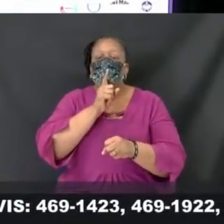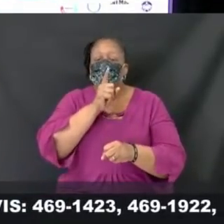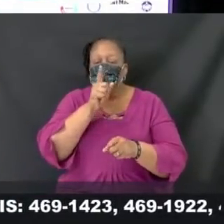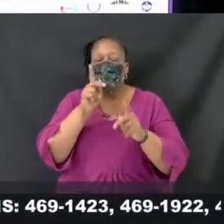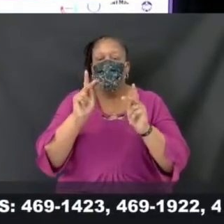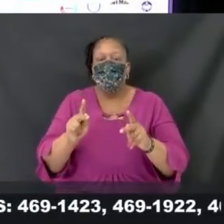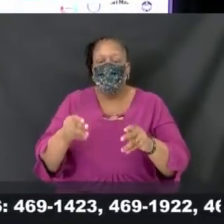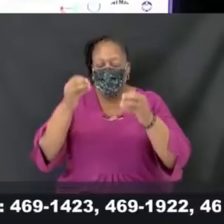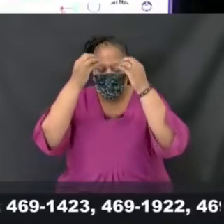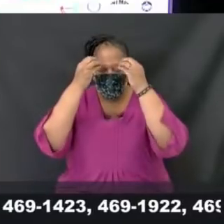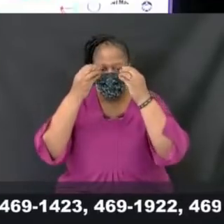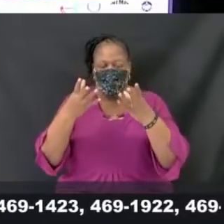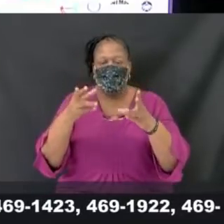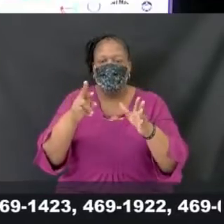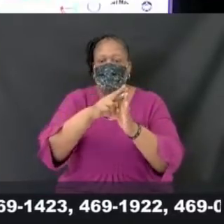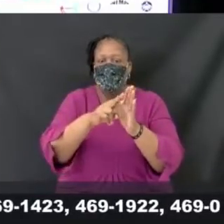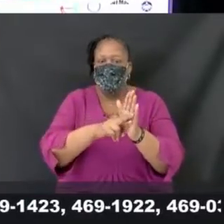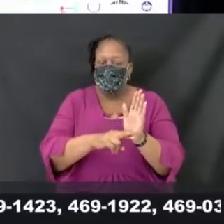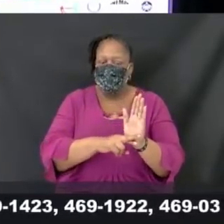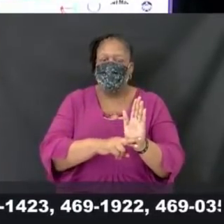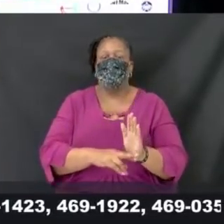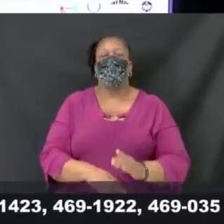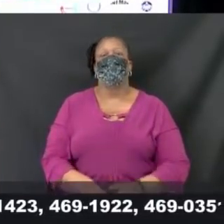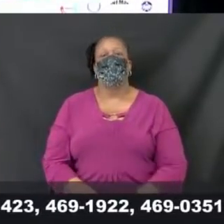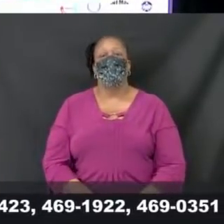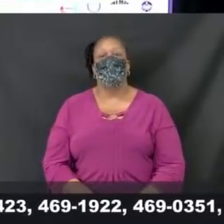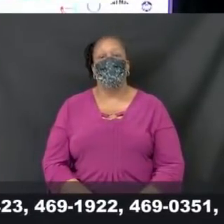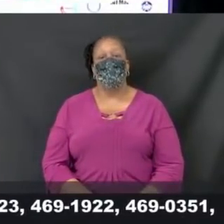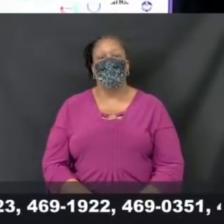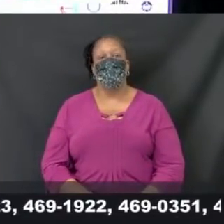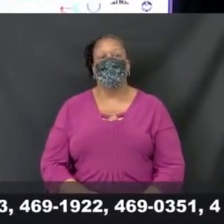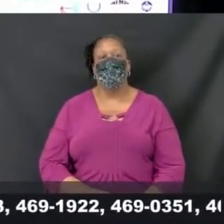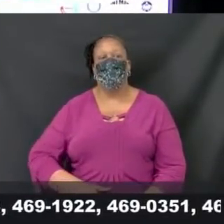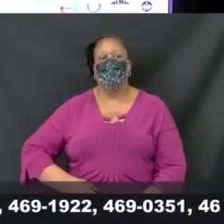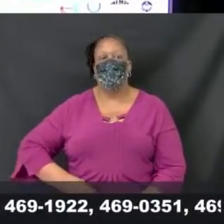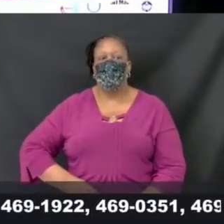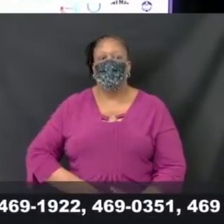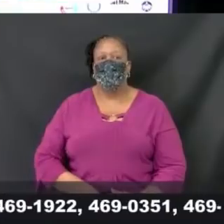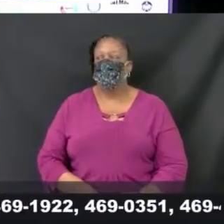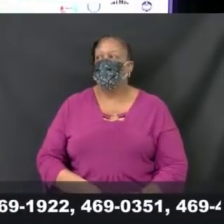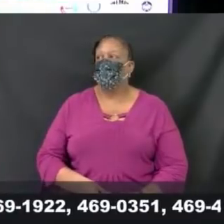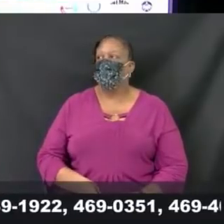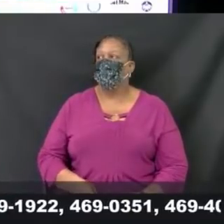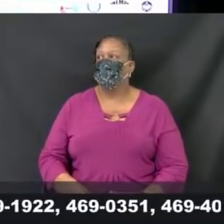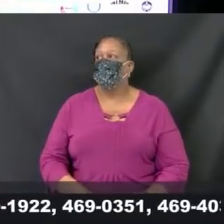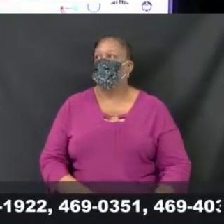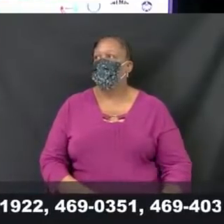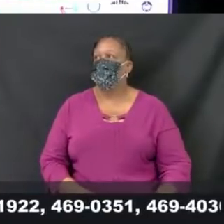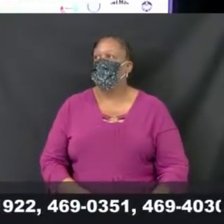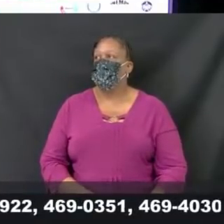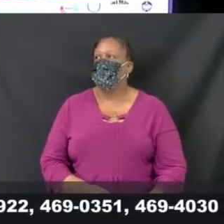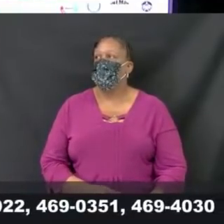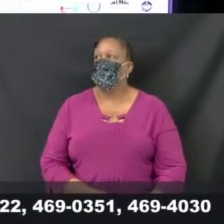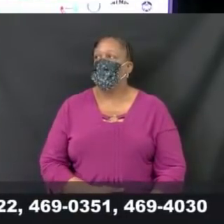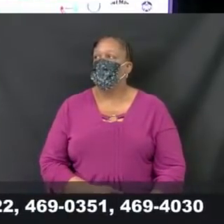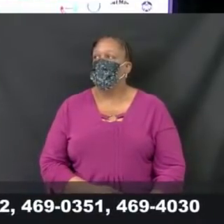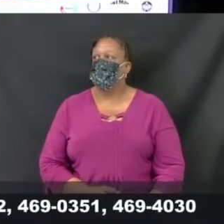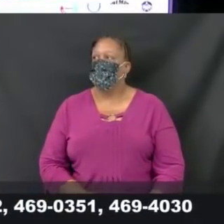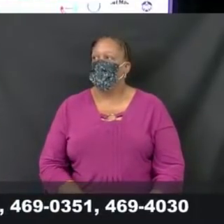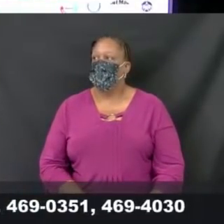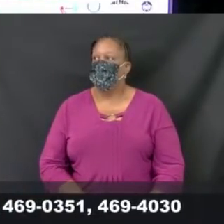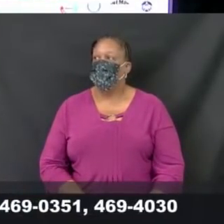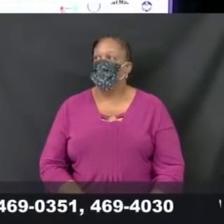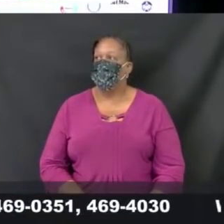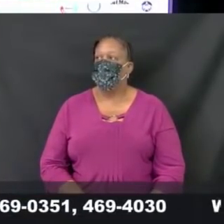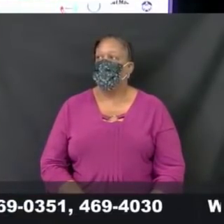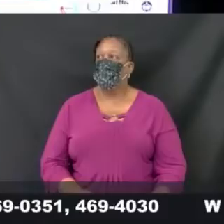and regulations regarding COVID-19. Ladies and gentlemen, there is also a critical